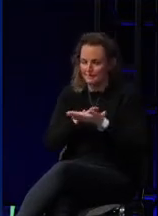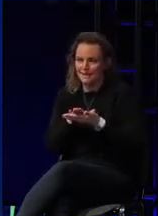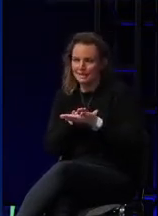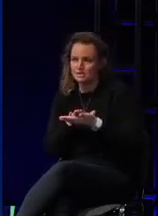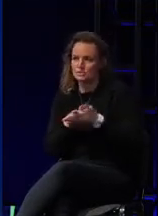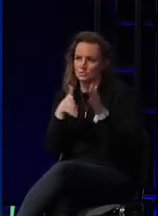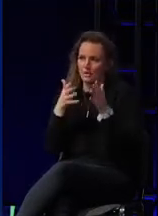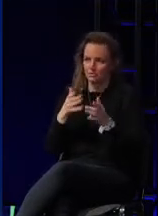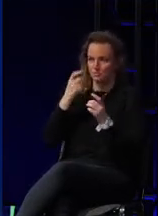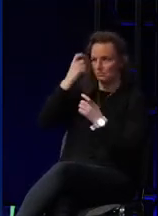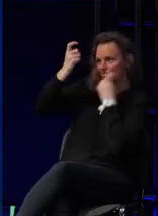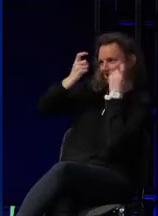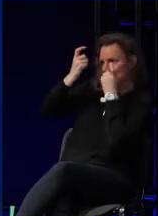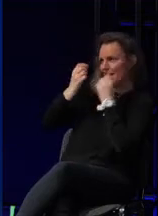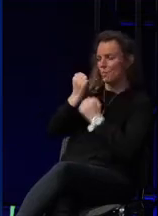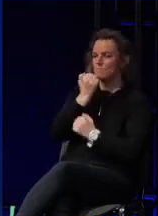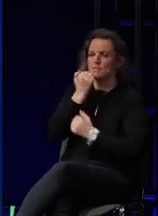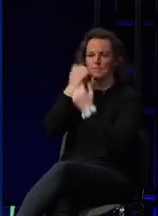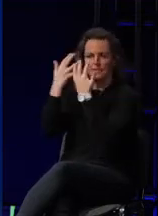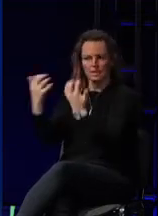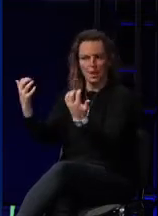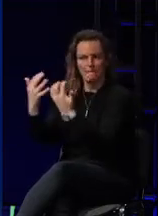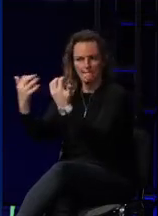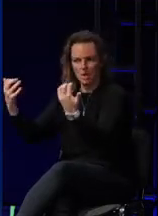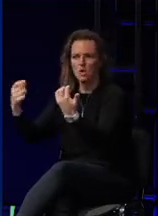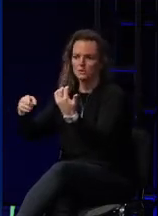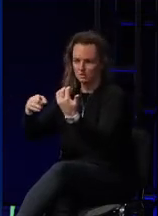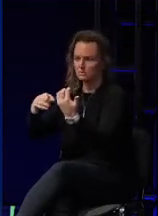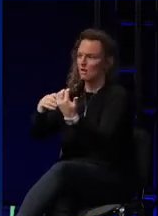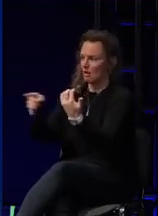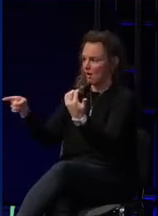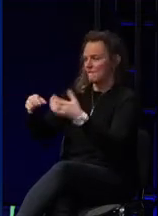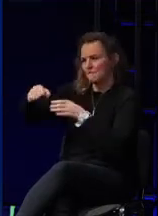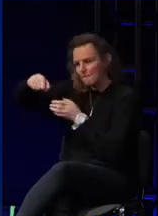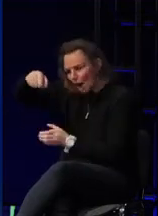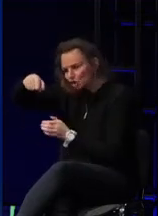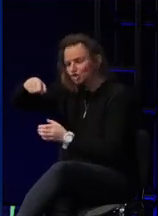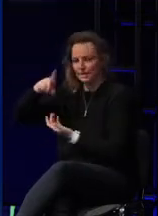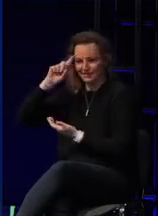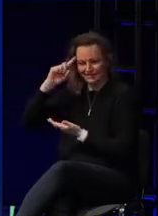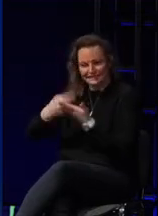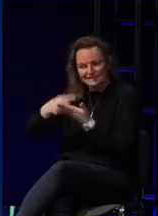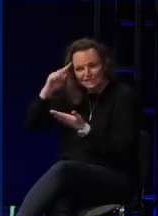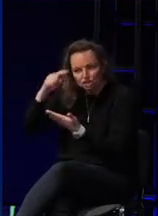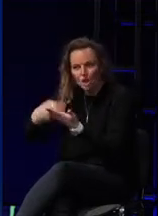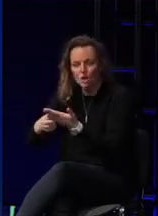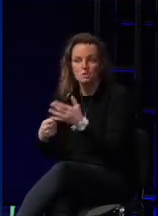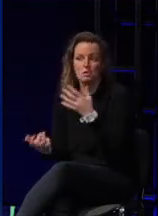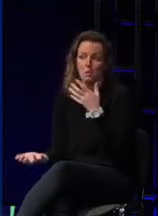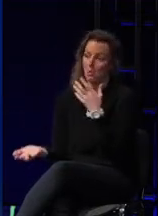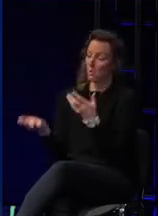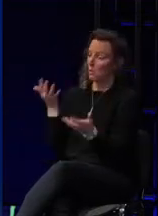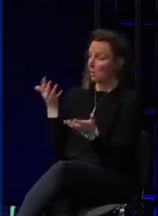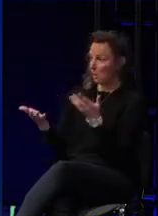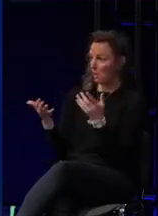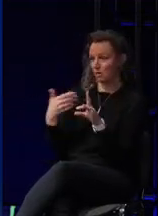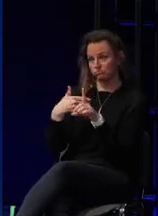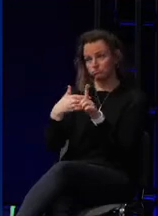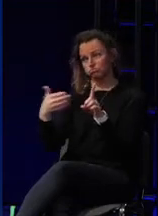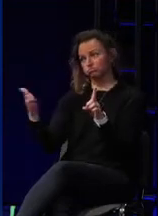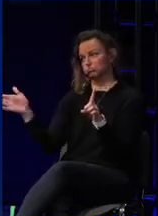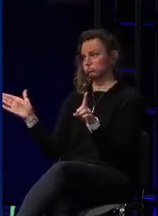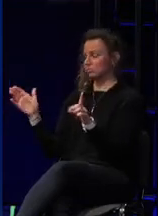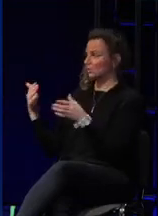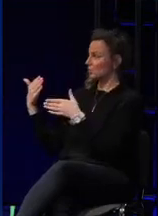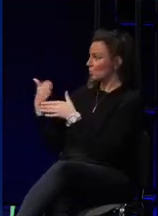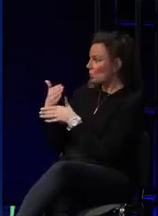to the numbers behind the decisions that you're making in terms of the budgeting, et cetera, or if not, did you work with an art